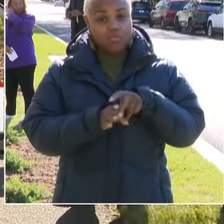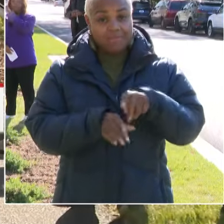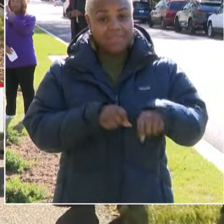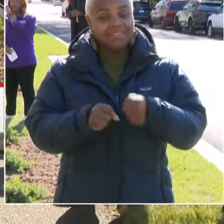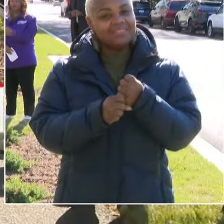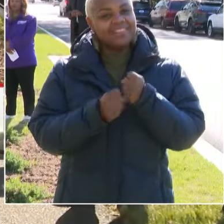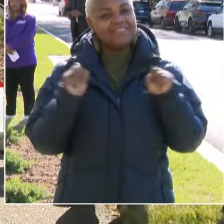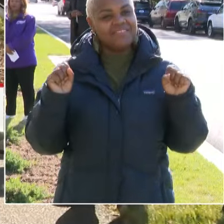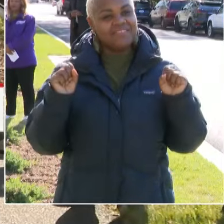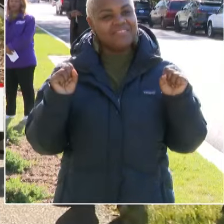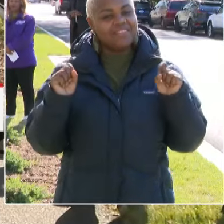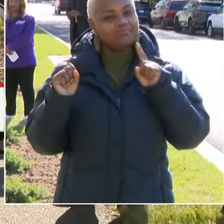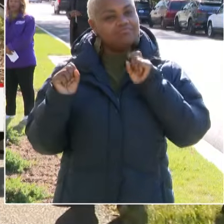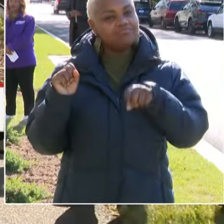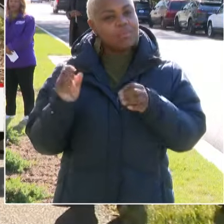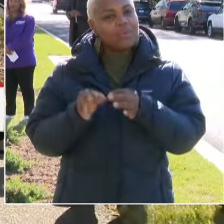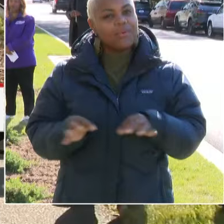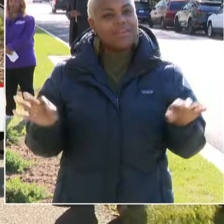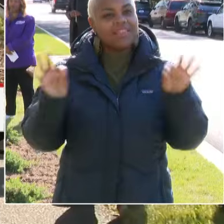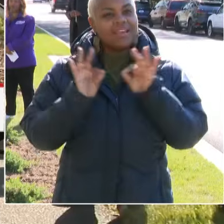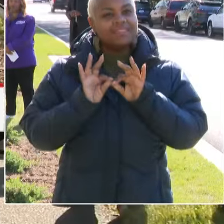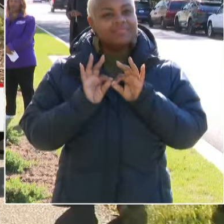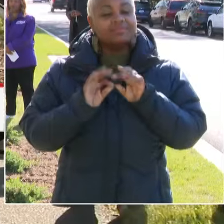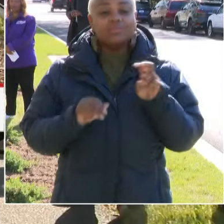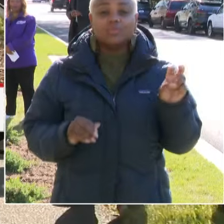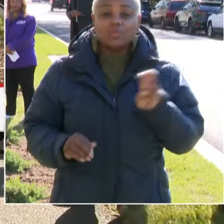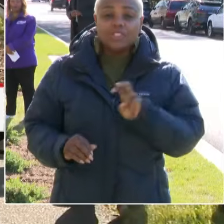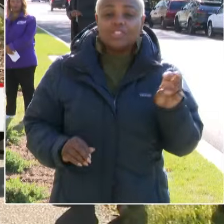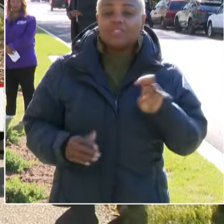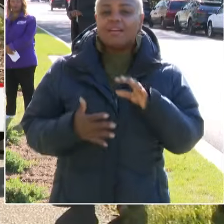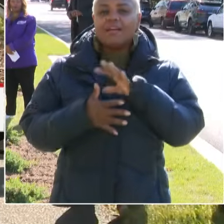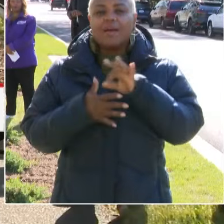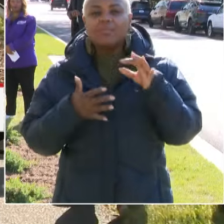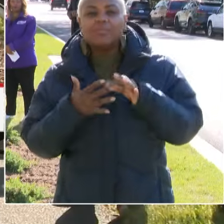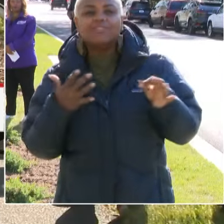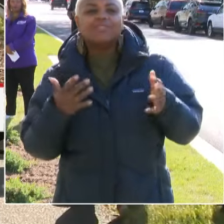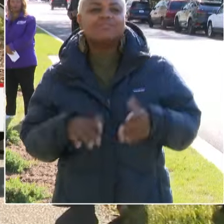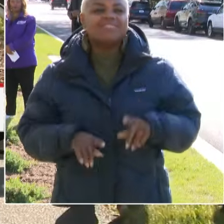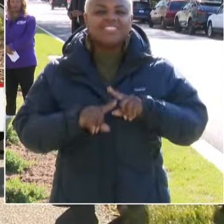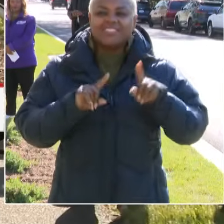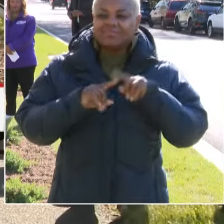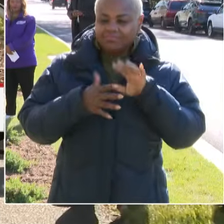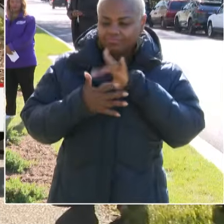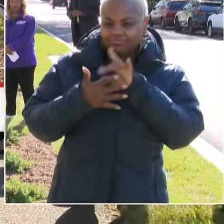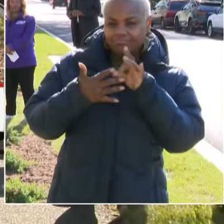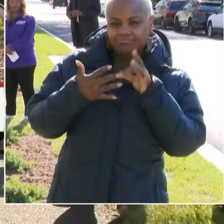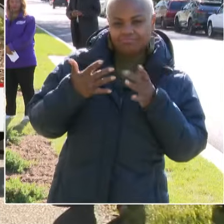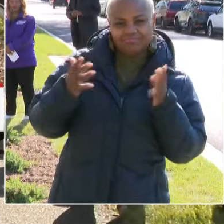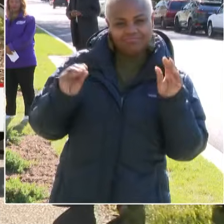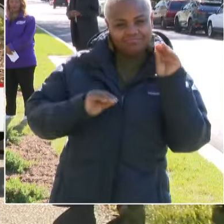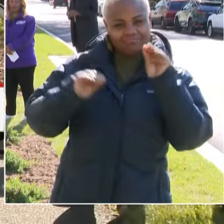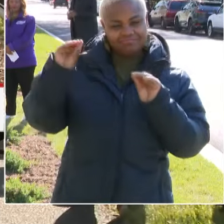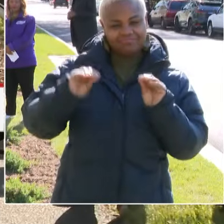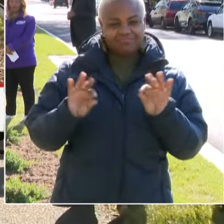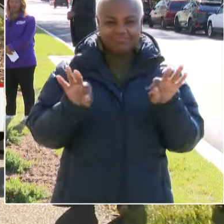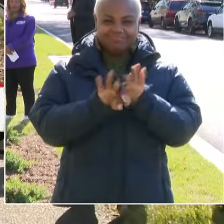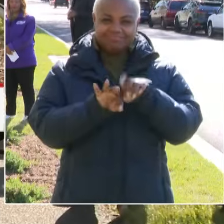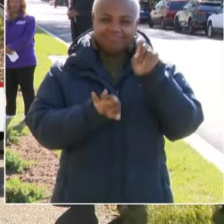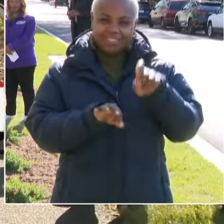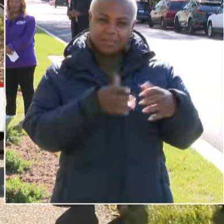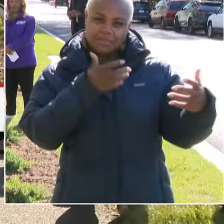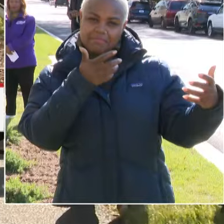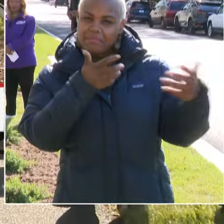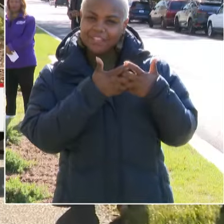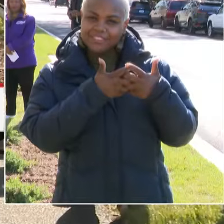all know. As transportation options grow and evolve, we have to be nimble in responding to